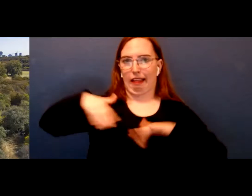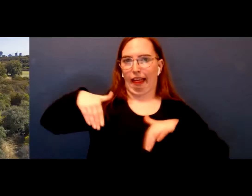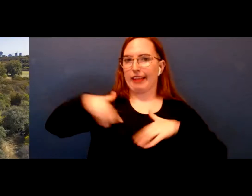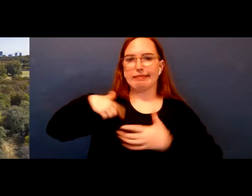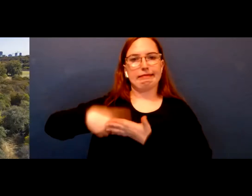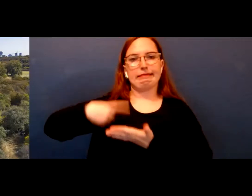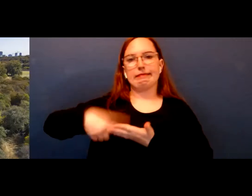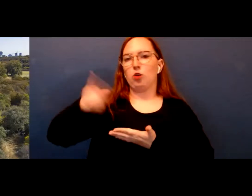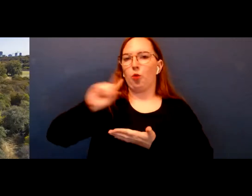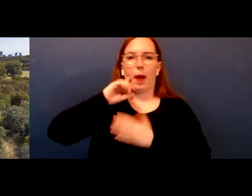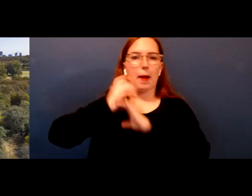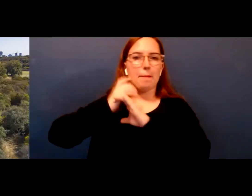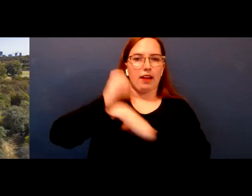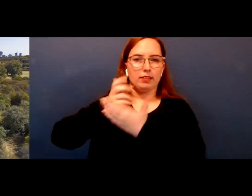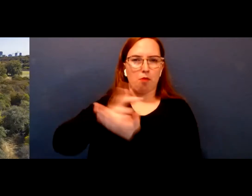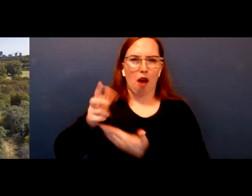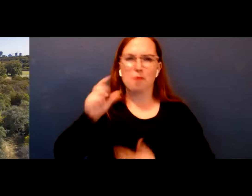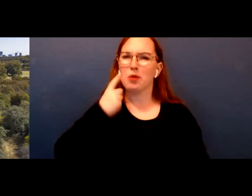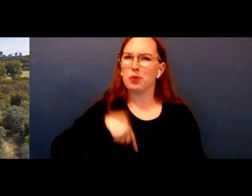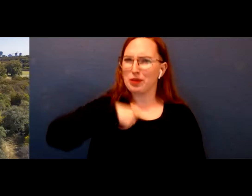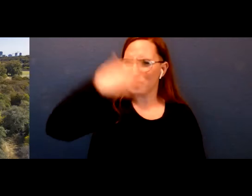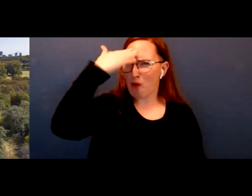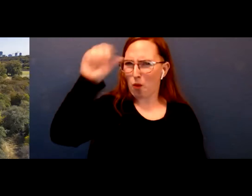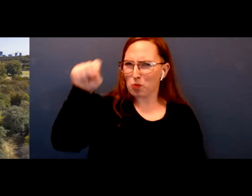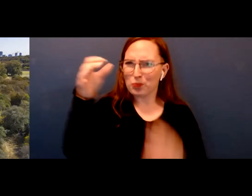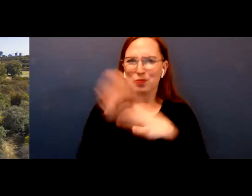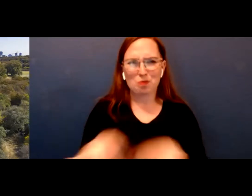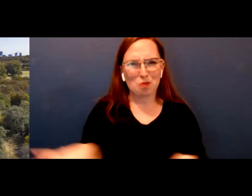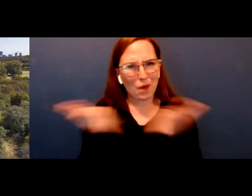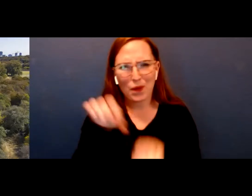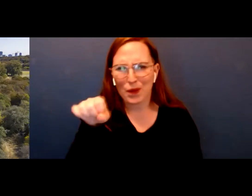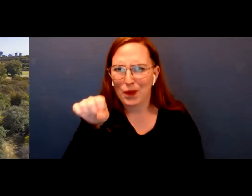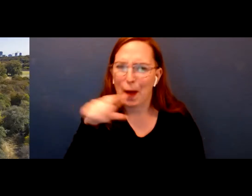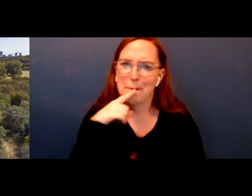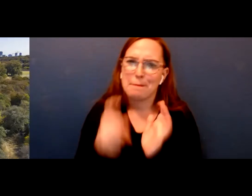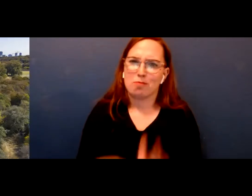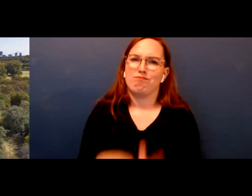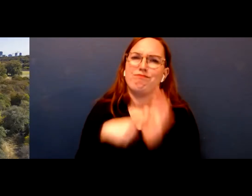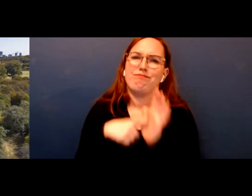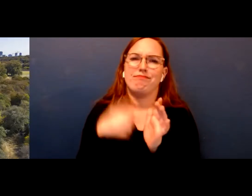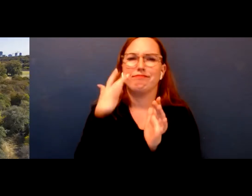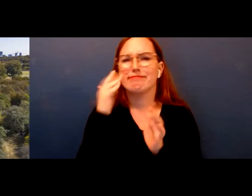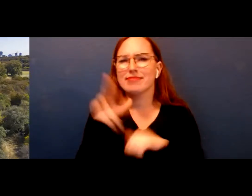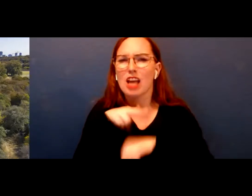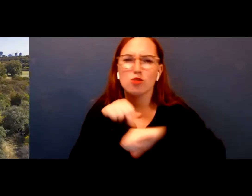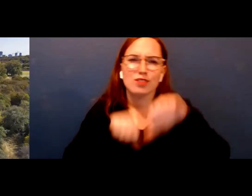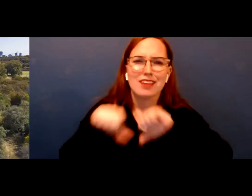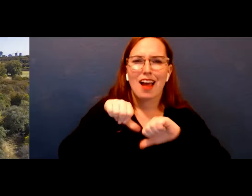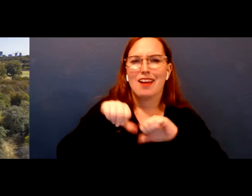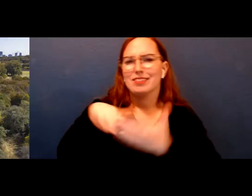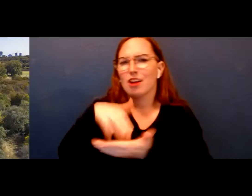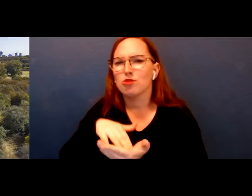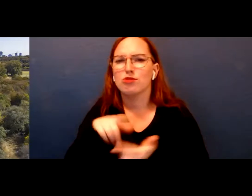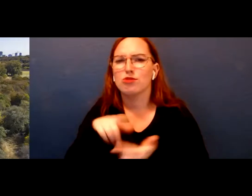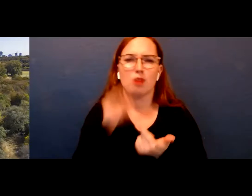but it is certainly something that we know we need to accommodate for. Nature and Science Center, Botanical Gardens have a lot of